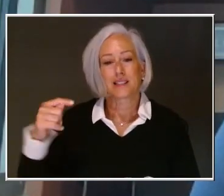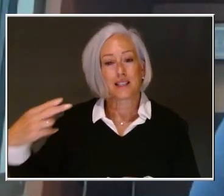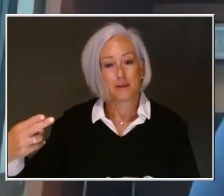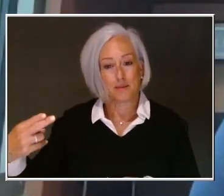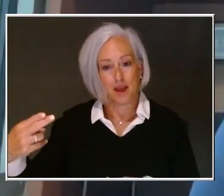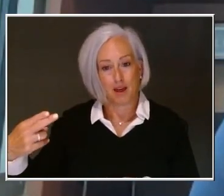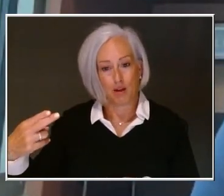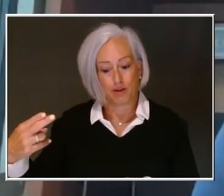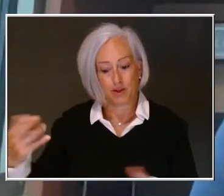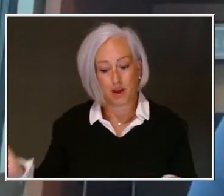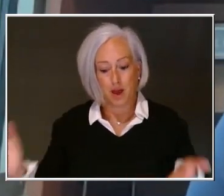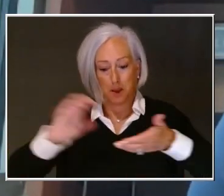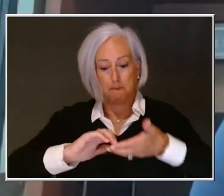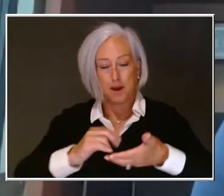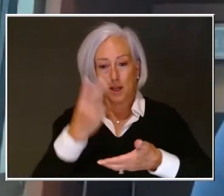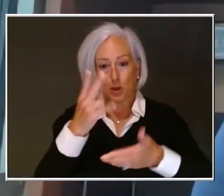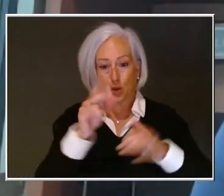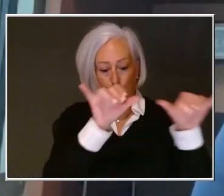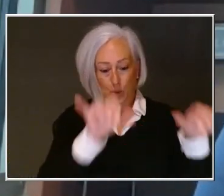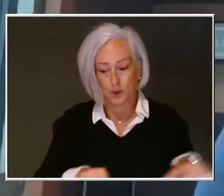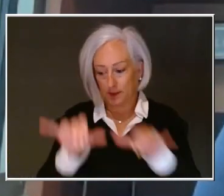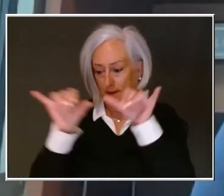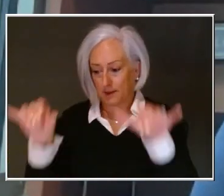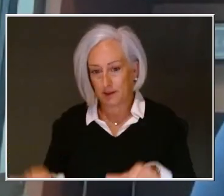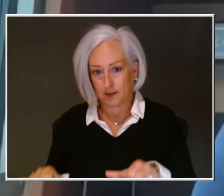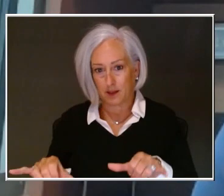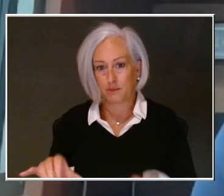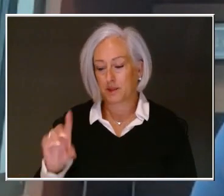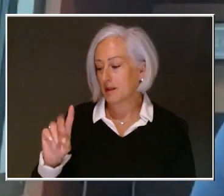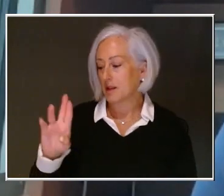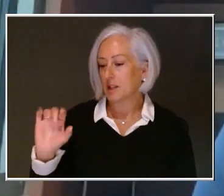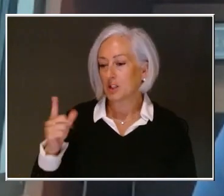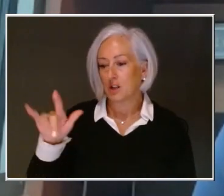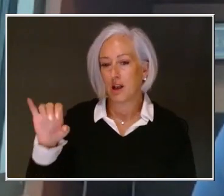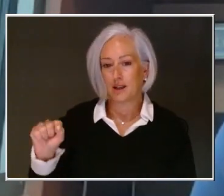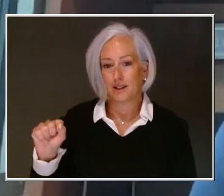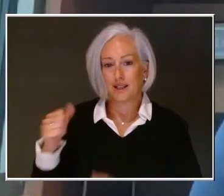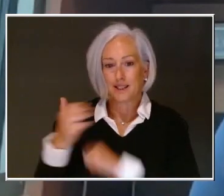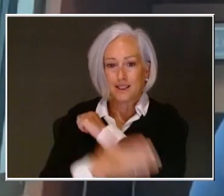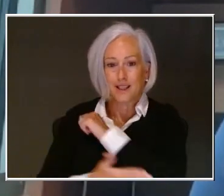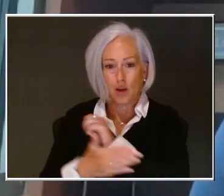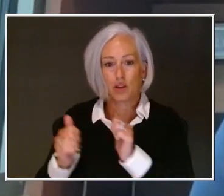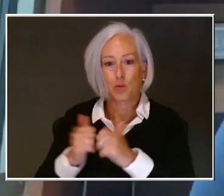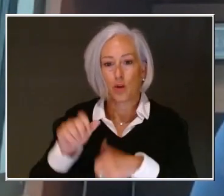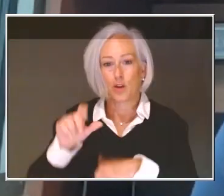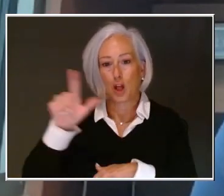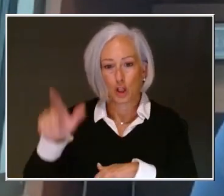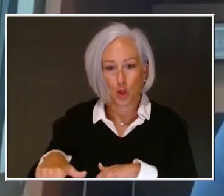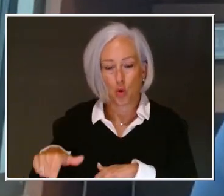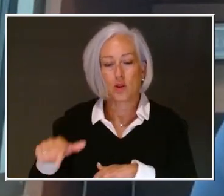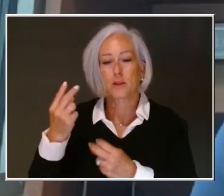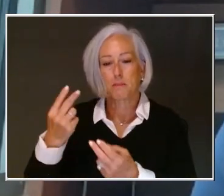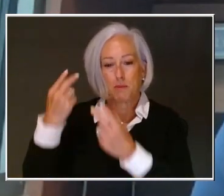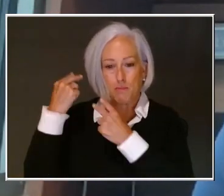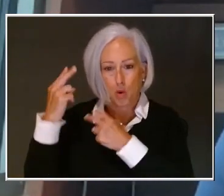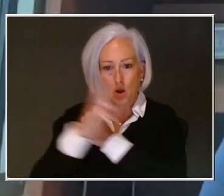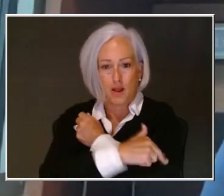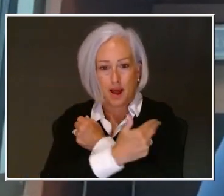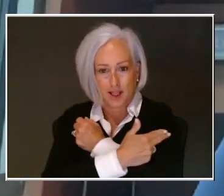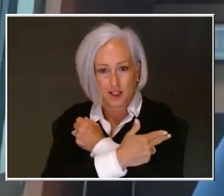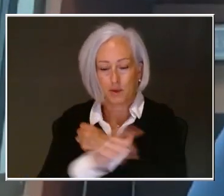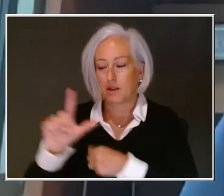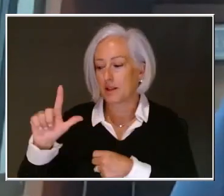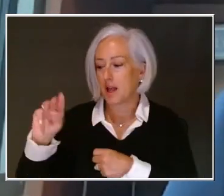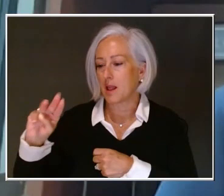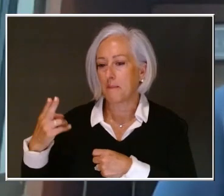local system in Douglas County, where I live and work, with Lawrence Memorial Hospital and LMH Health, coming together